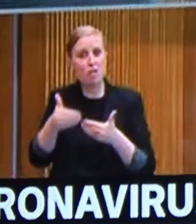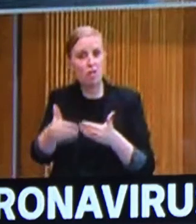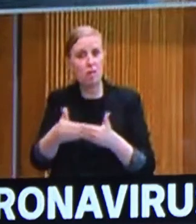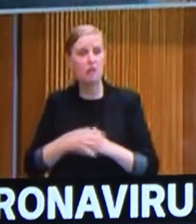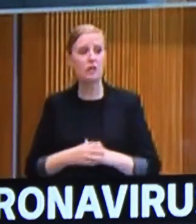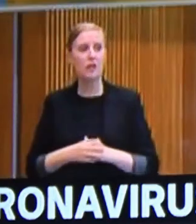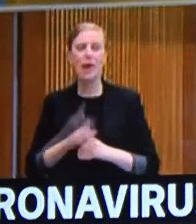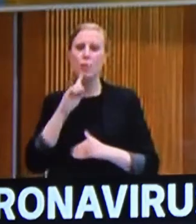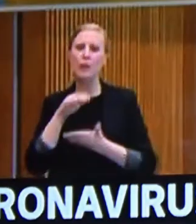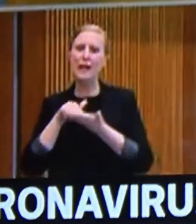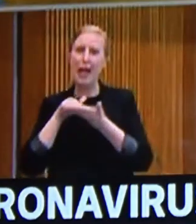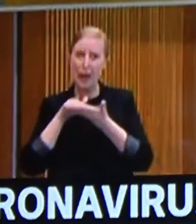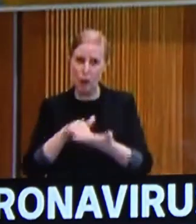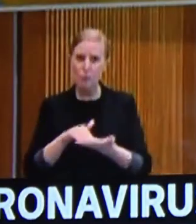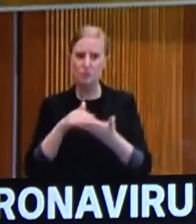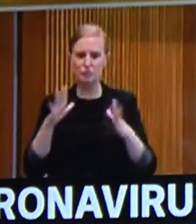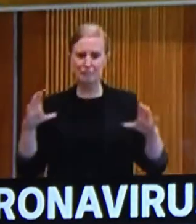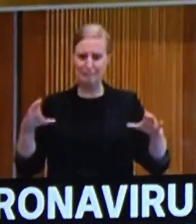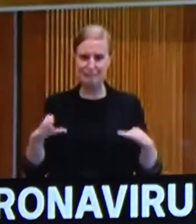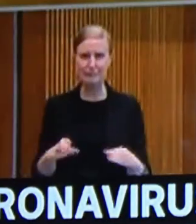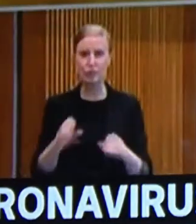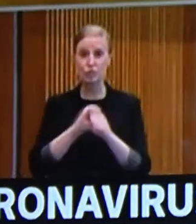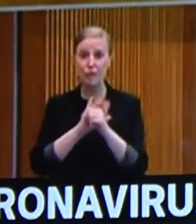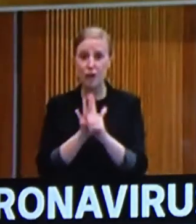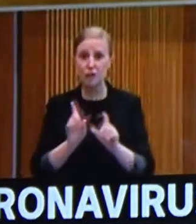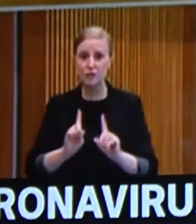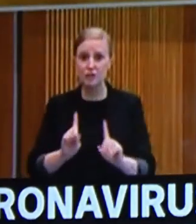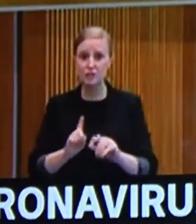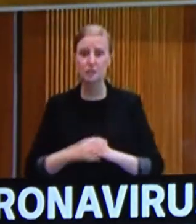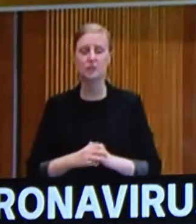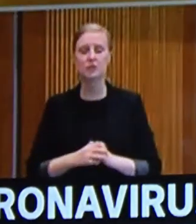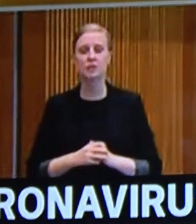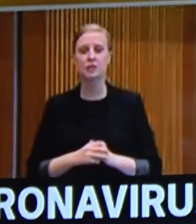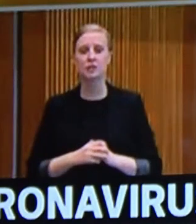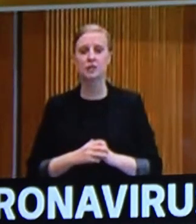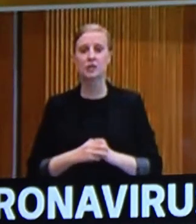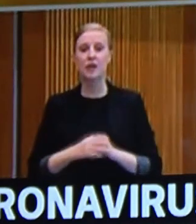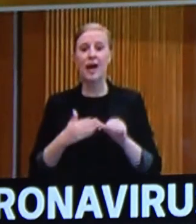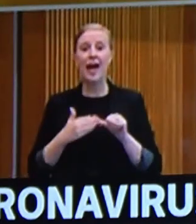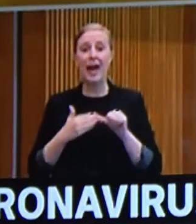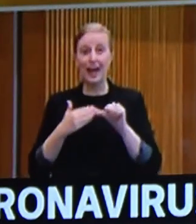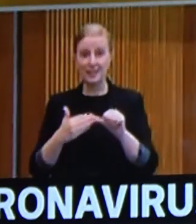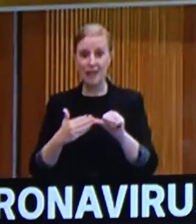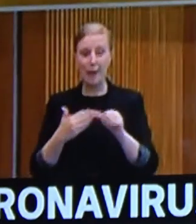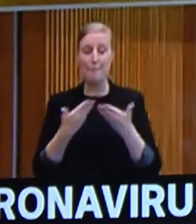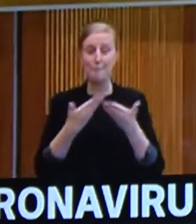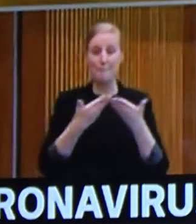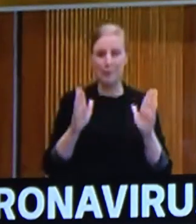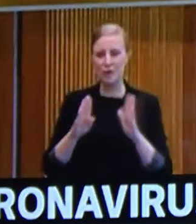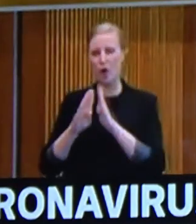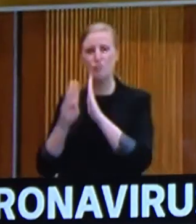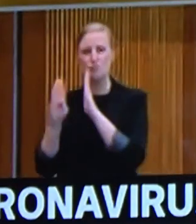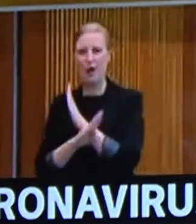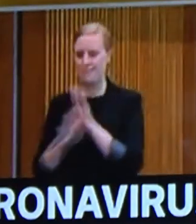emergency? Two things. Firstly, it is a partnership, but they are available as an extension